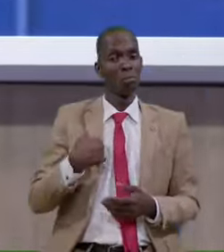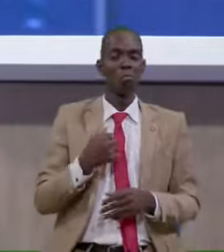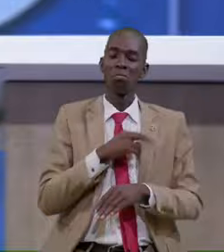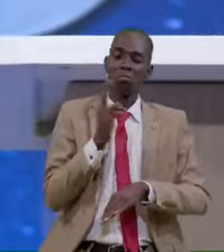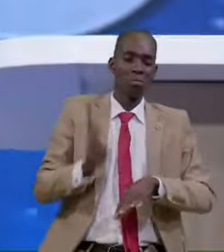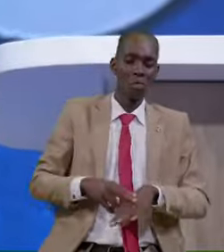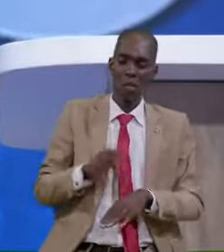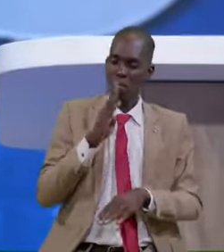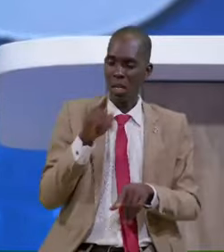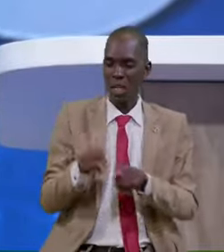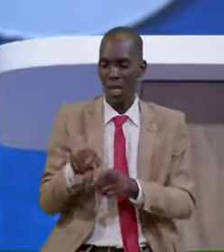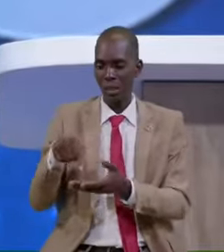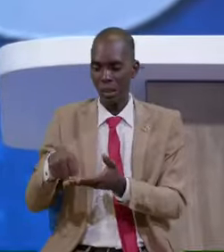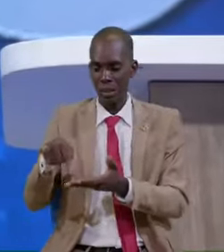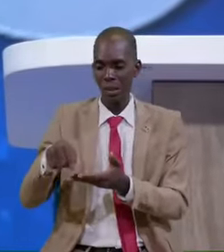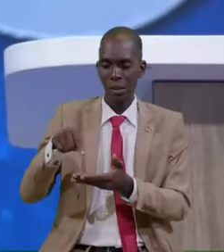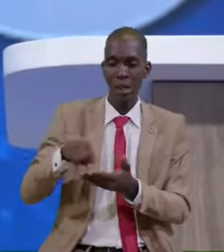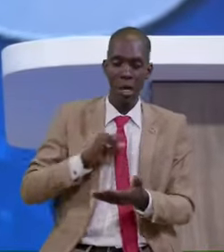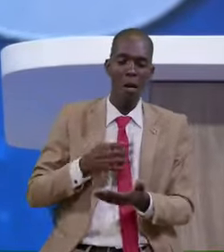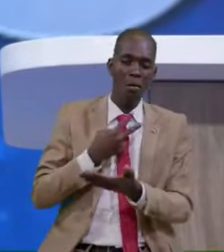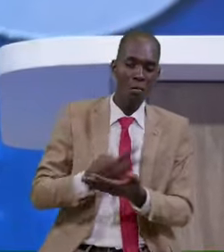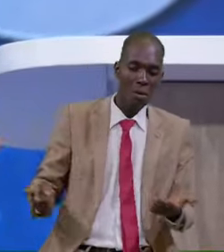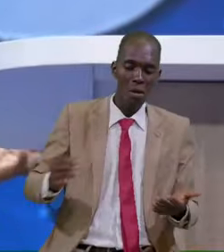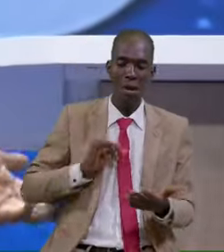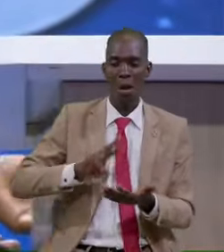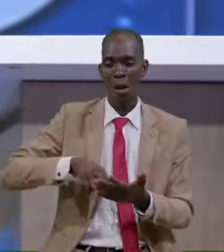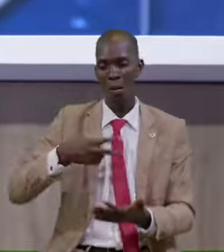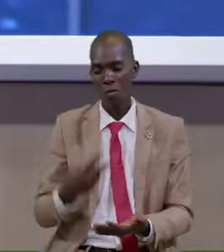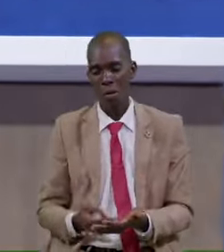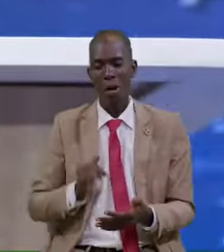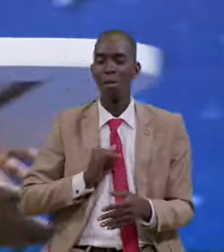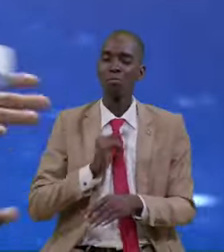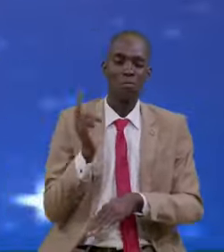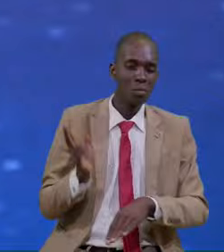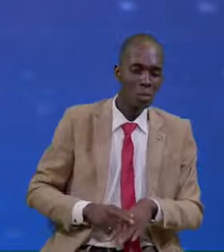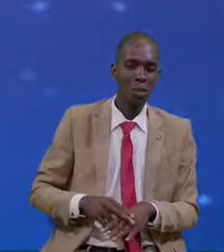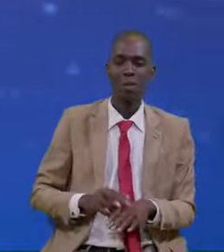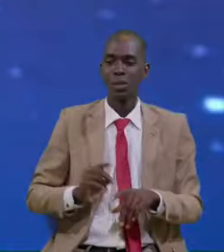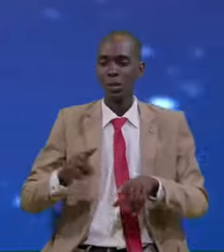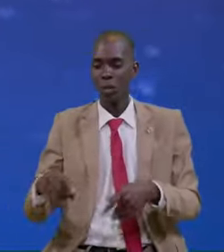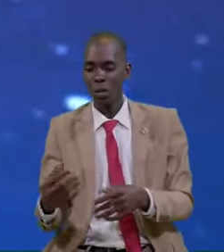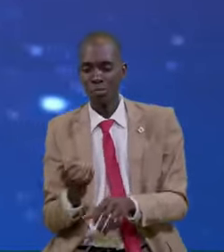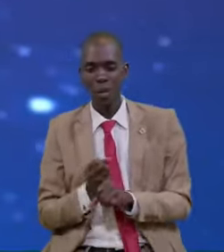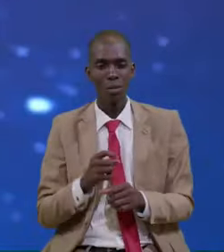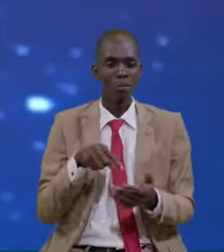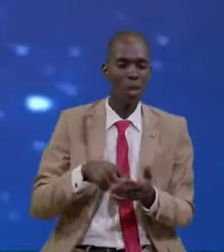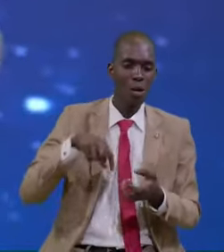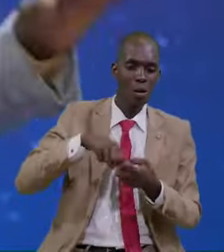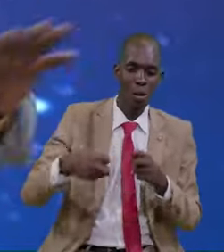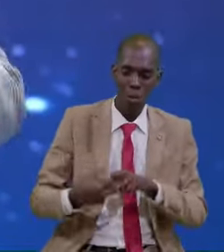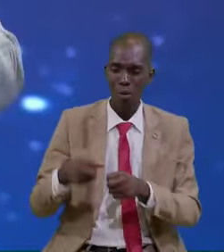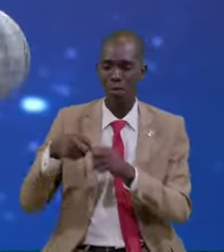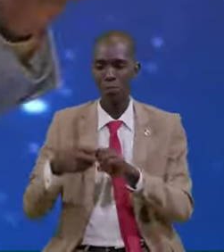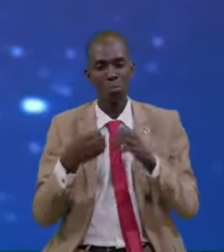used to fall. I used to fail. I used to, you know, get into this, you know, problem.